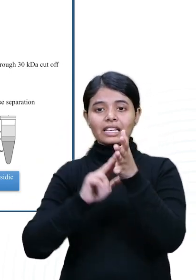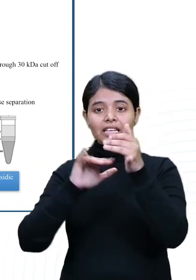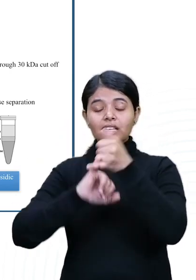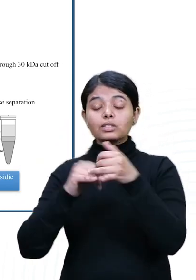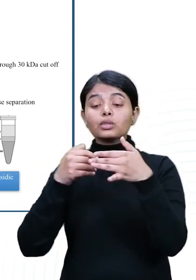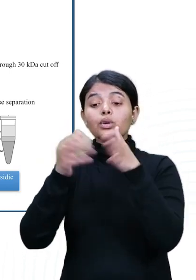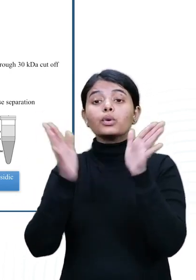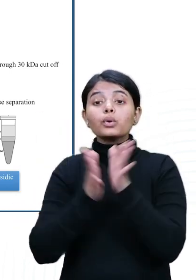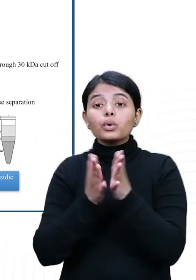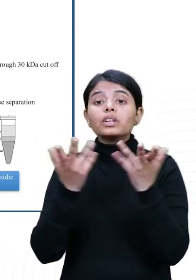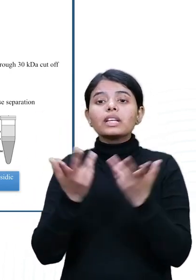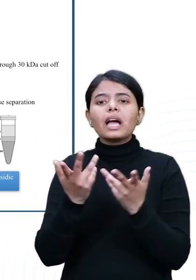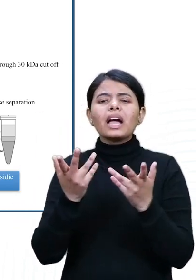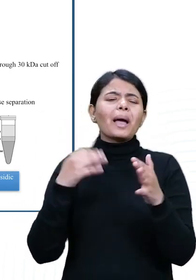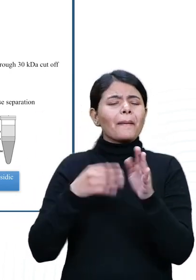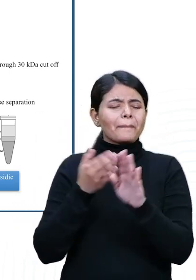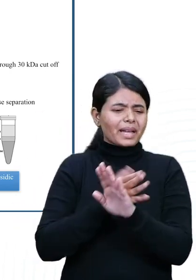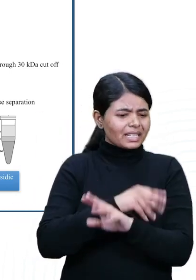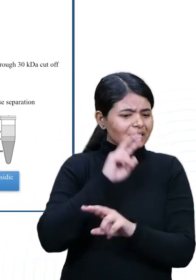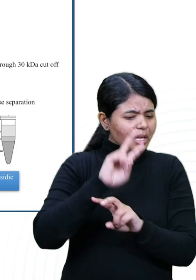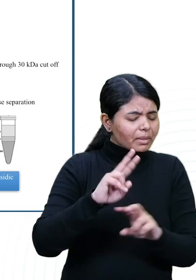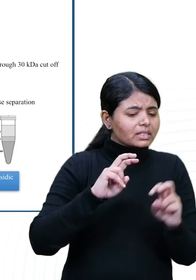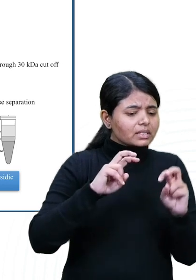to analyze on the GCMS.